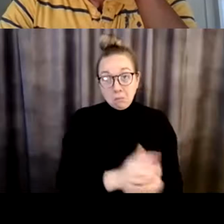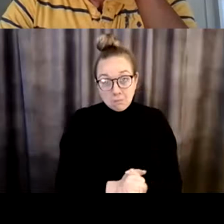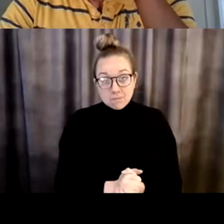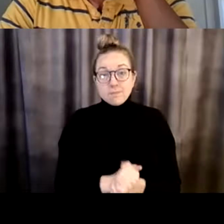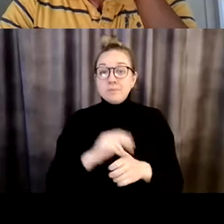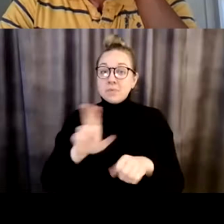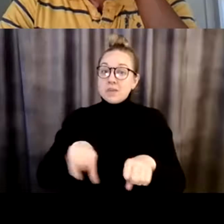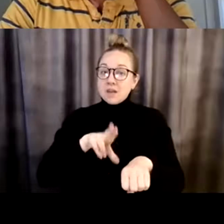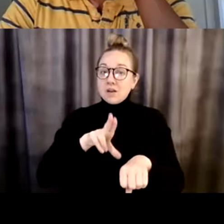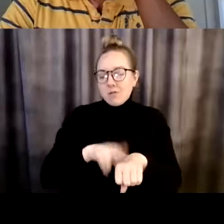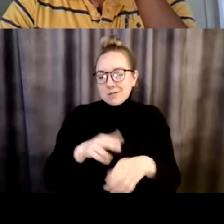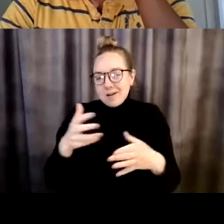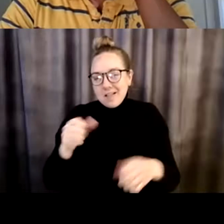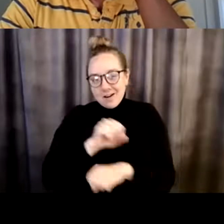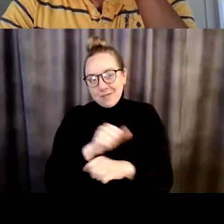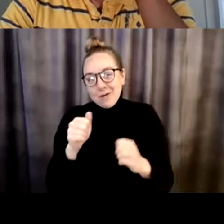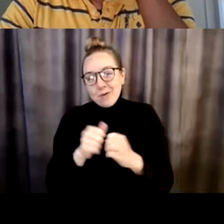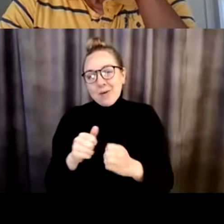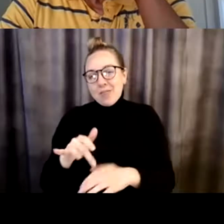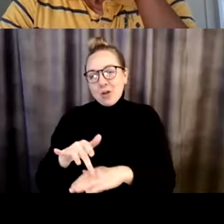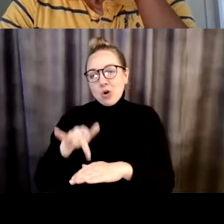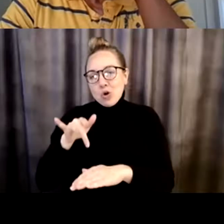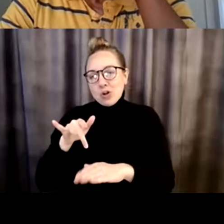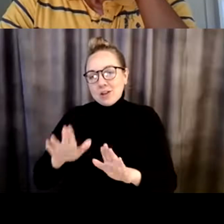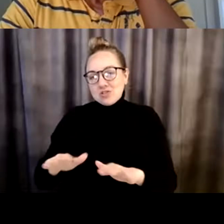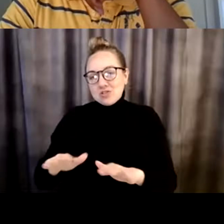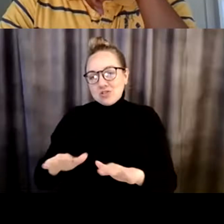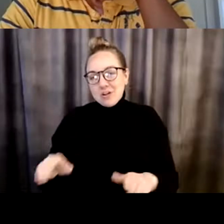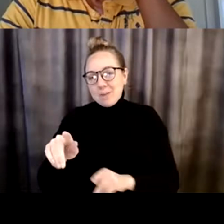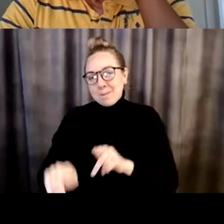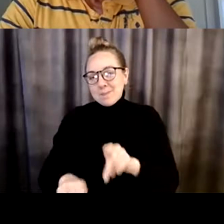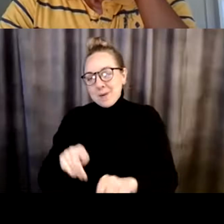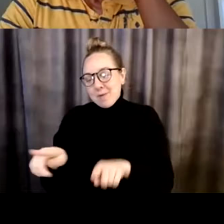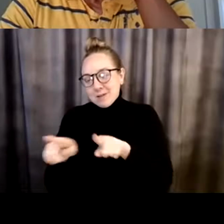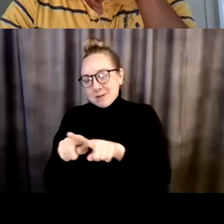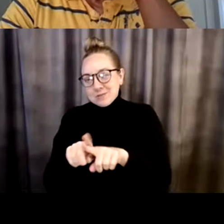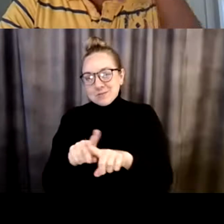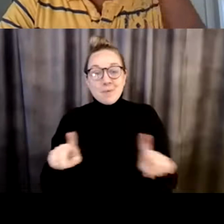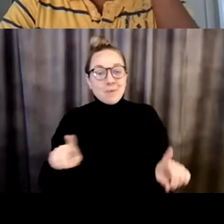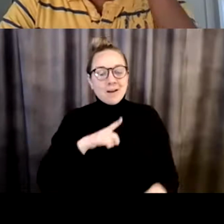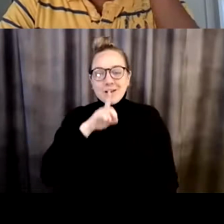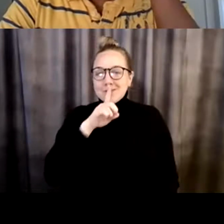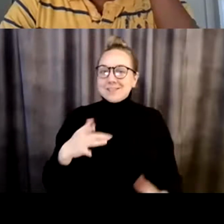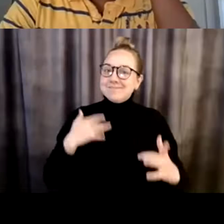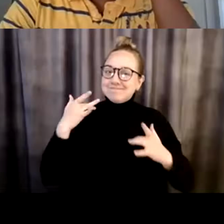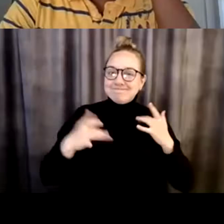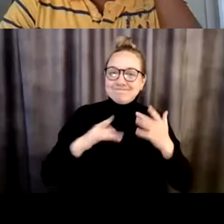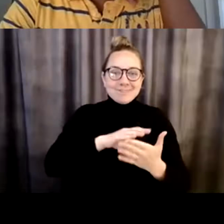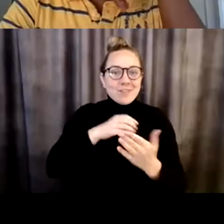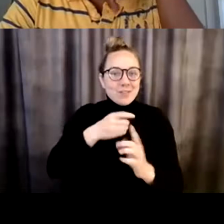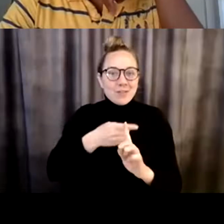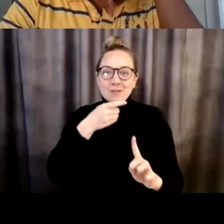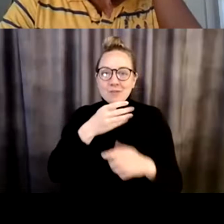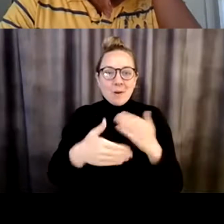with early childhood folks. So I'm really excited to hear and learn from all of you and hopefully make